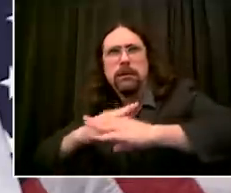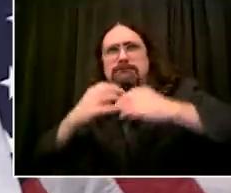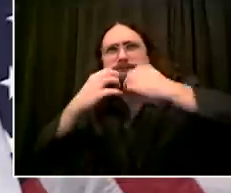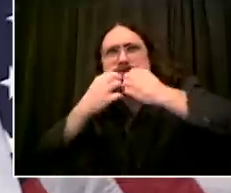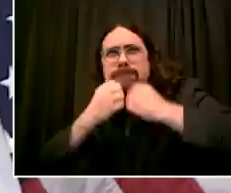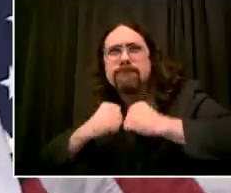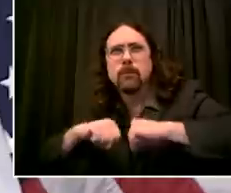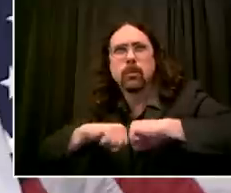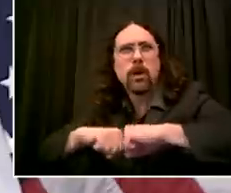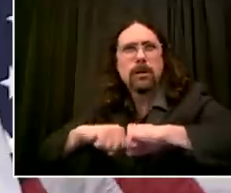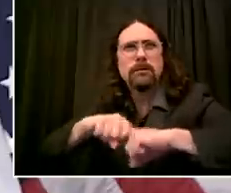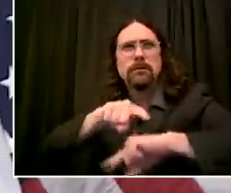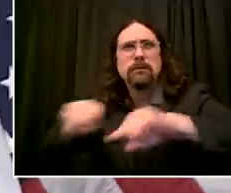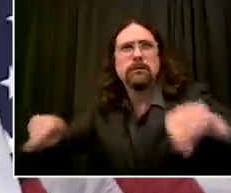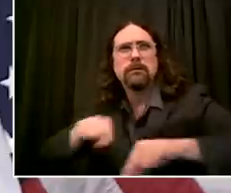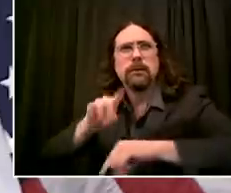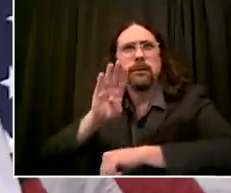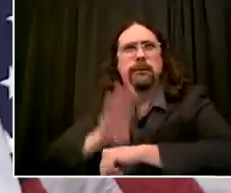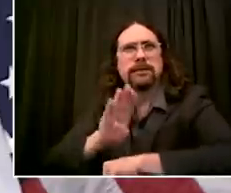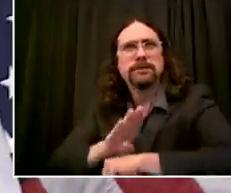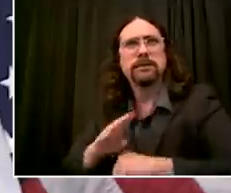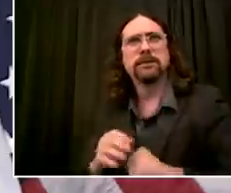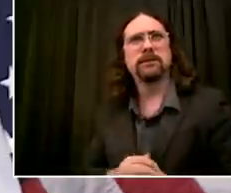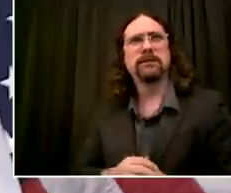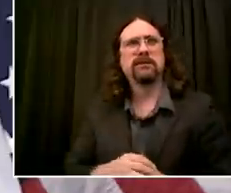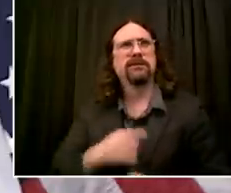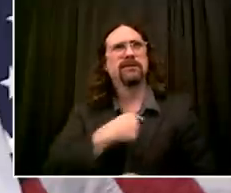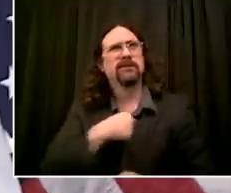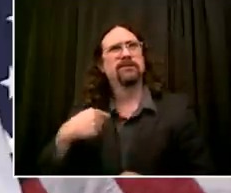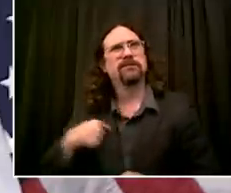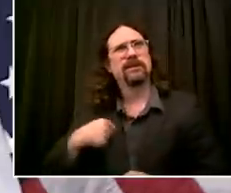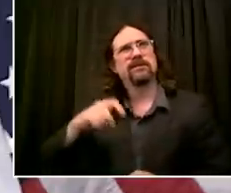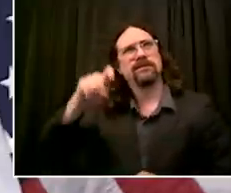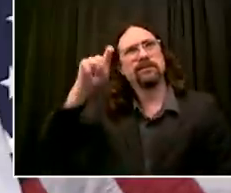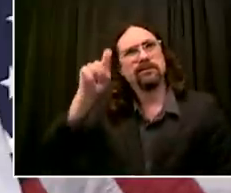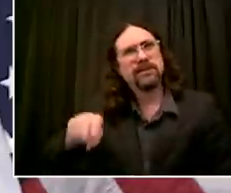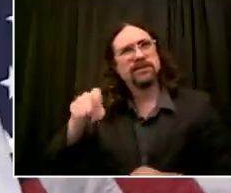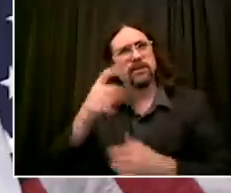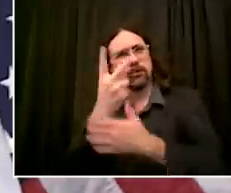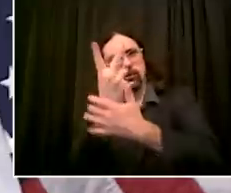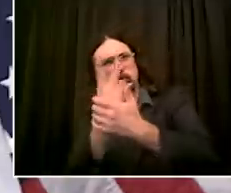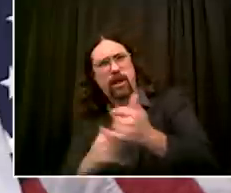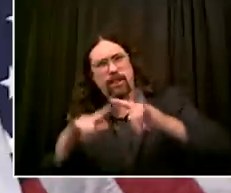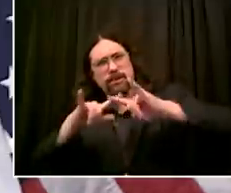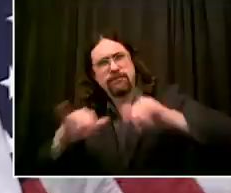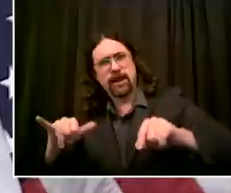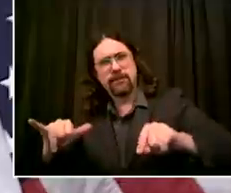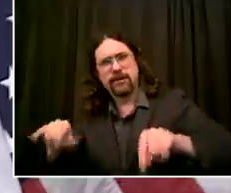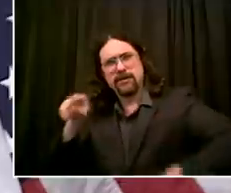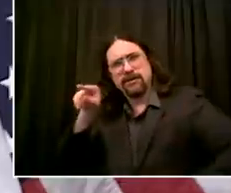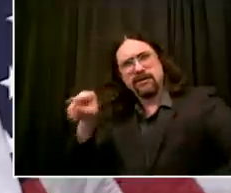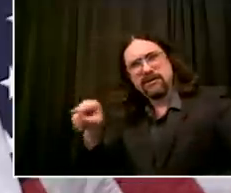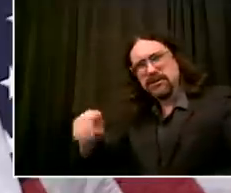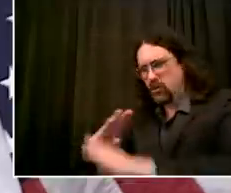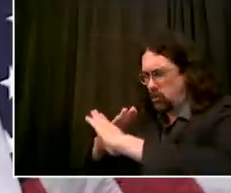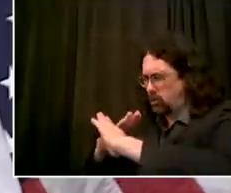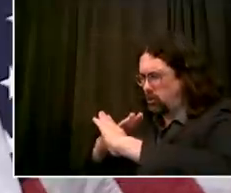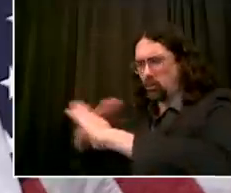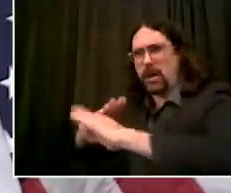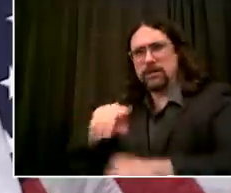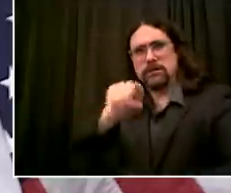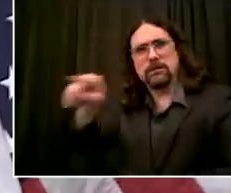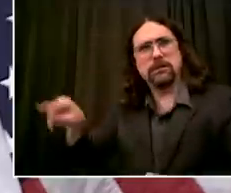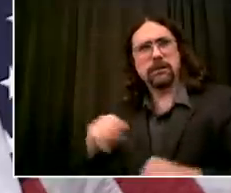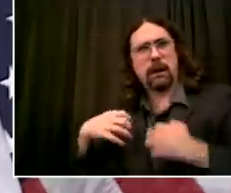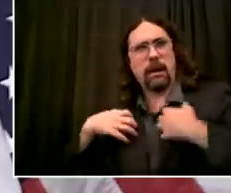a counter mistake trying to solve one problem, creating a new problem. We had to strike a balance. Commissioner Shea and I